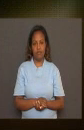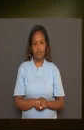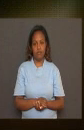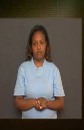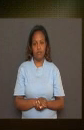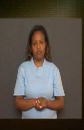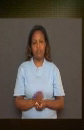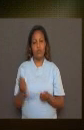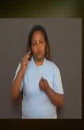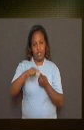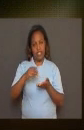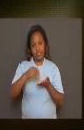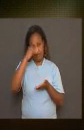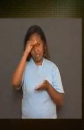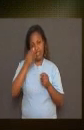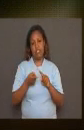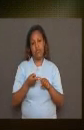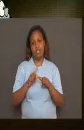Let's get back to our lesson.